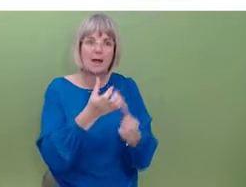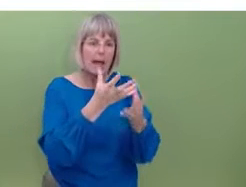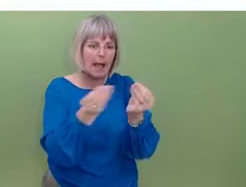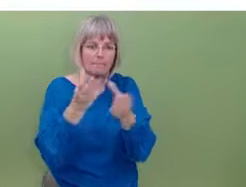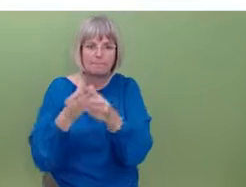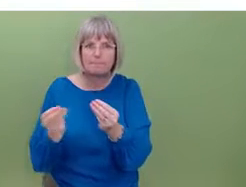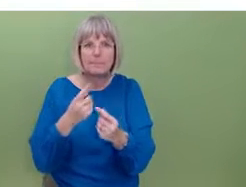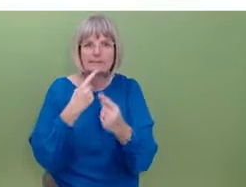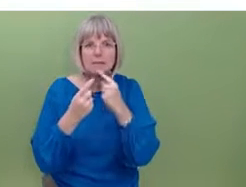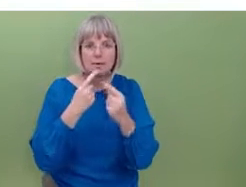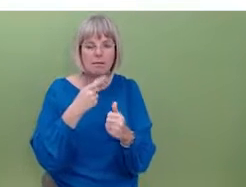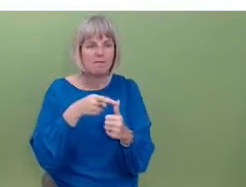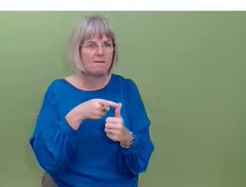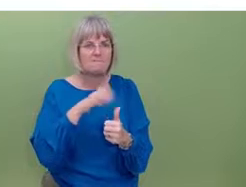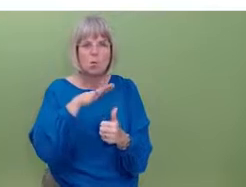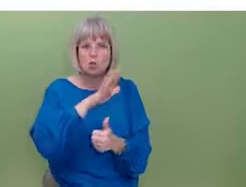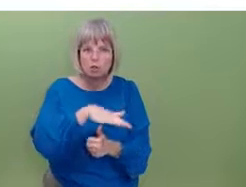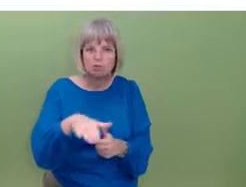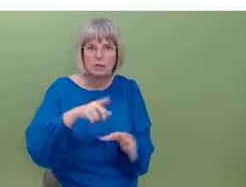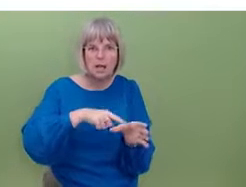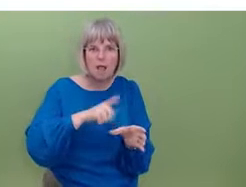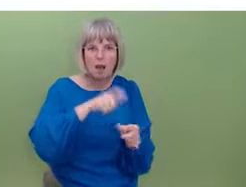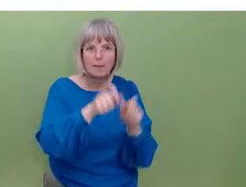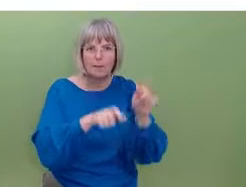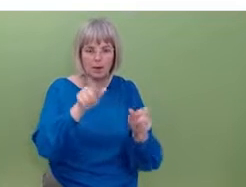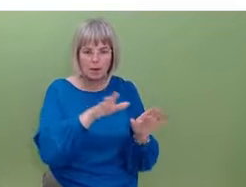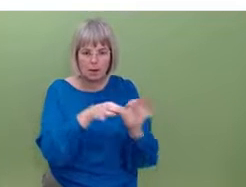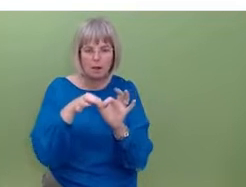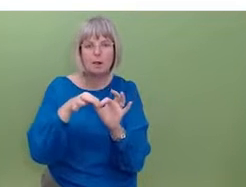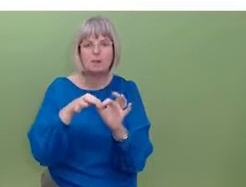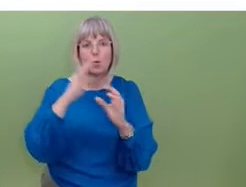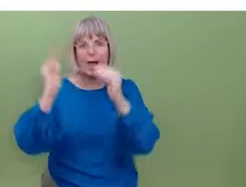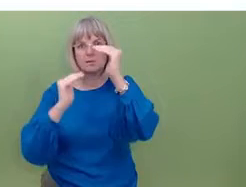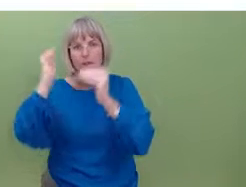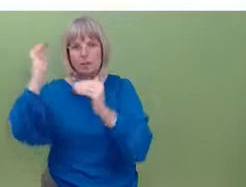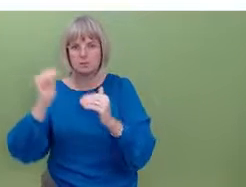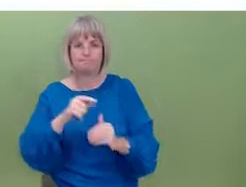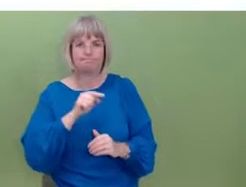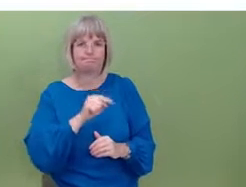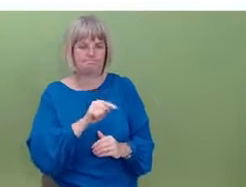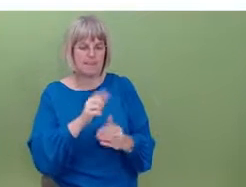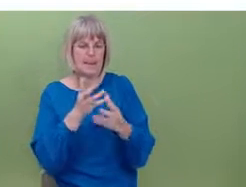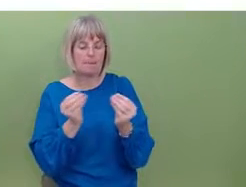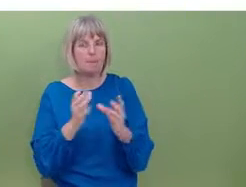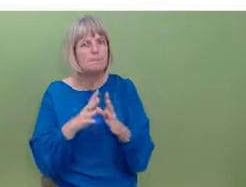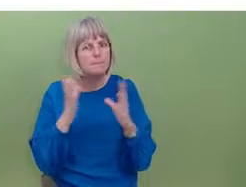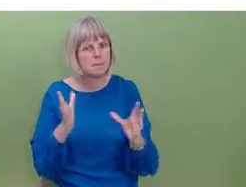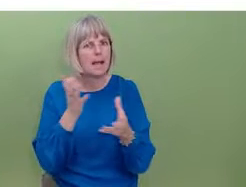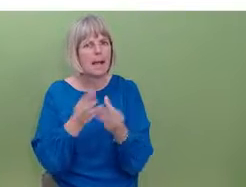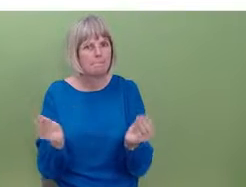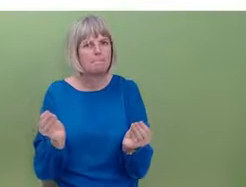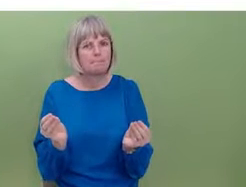on children and young people relative to adults, significant gaps. But